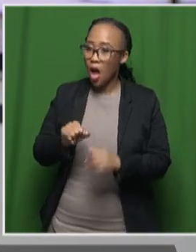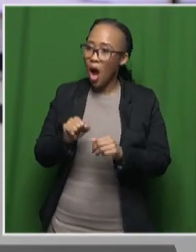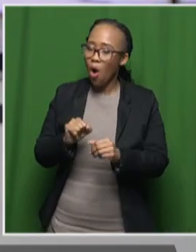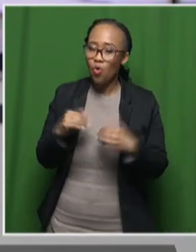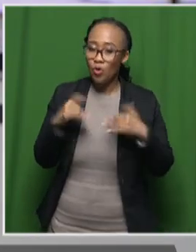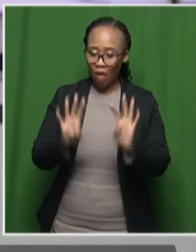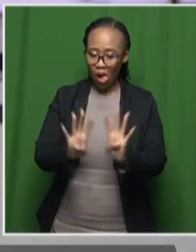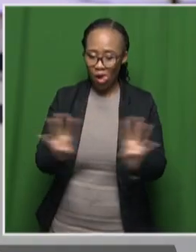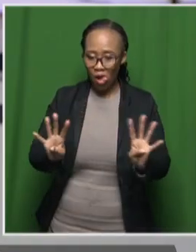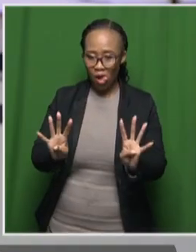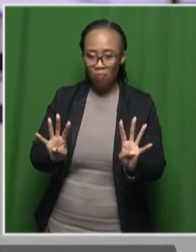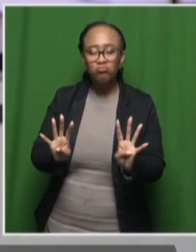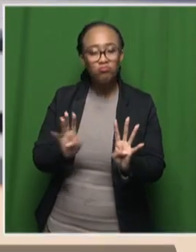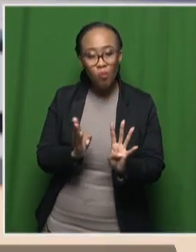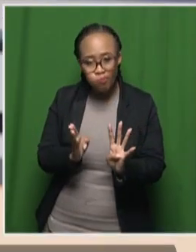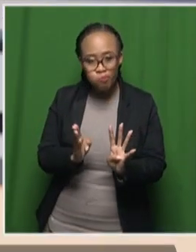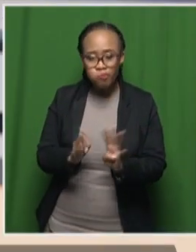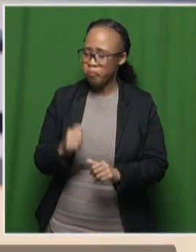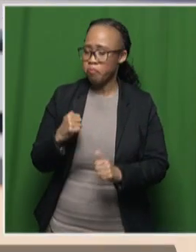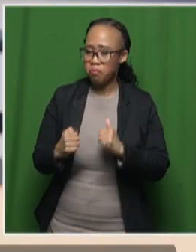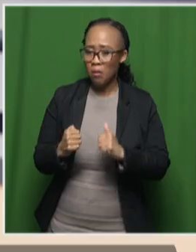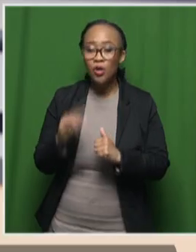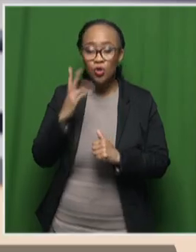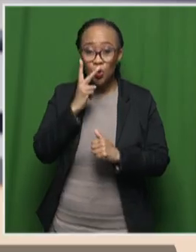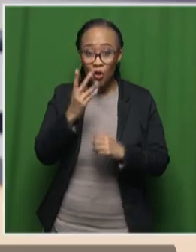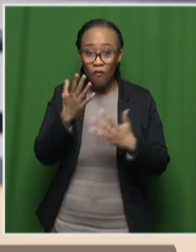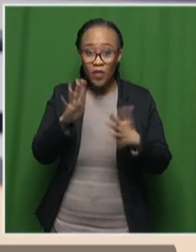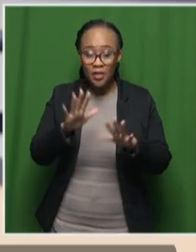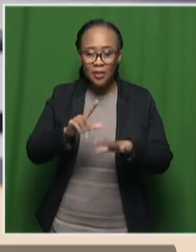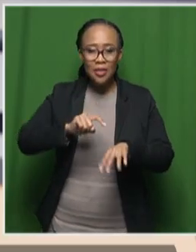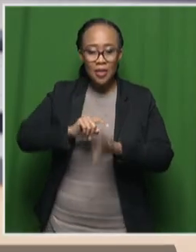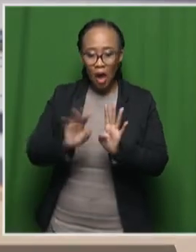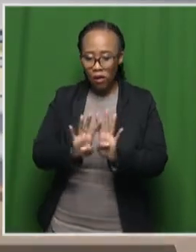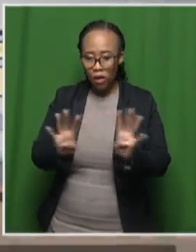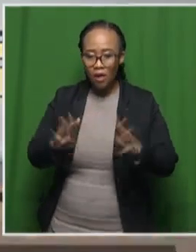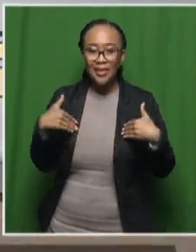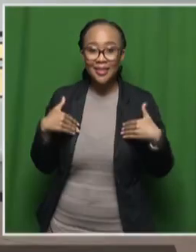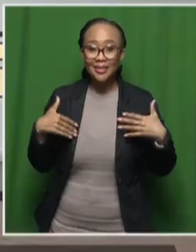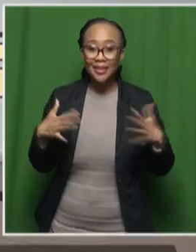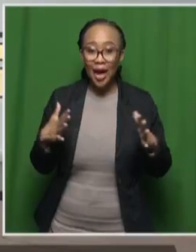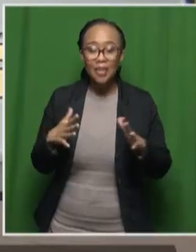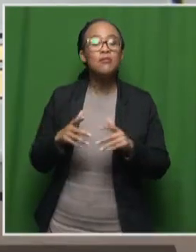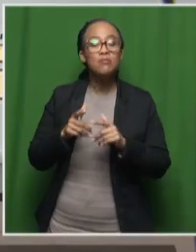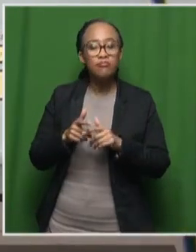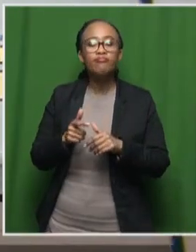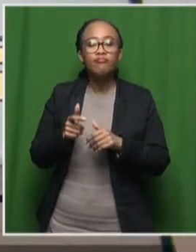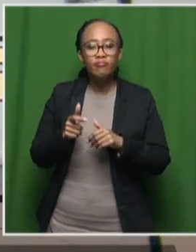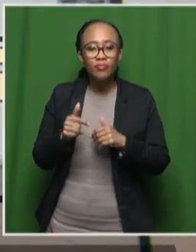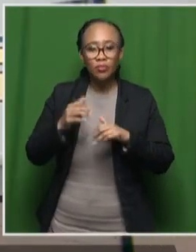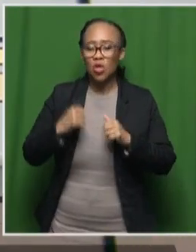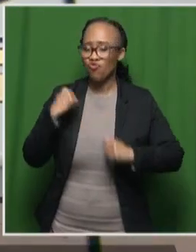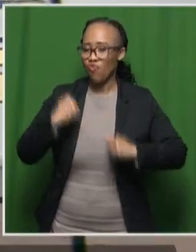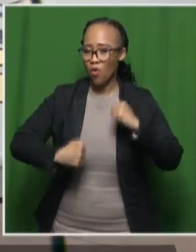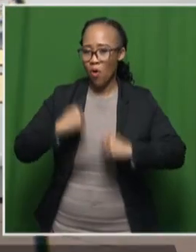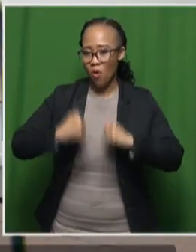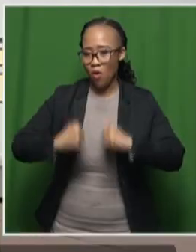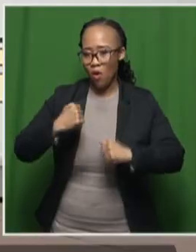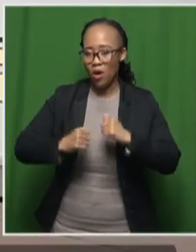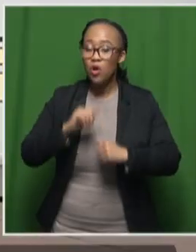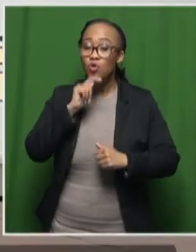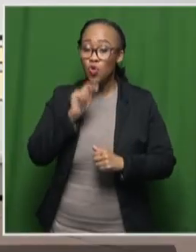talk. Noah, I mean, you saw the showmanship before the start of the race. Exactly. Everyone else was smiling and walking out. He owned that track last night. He